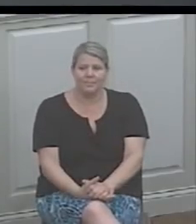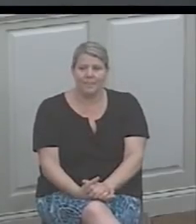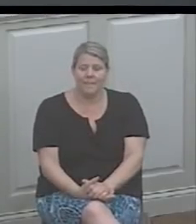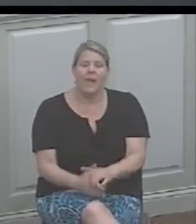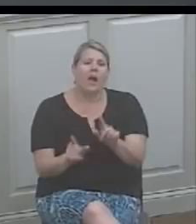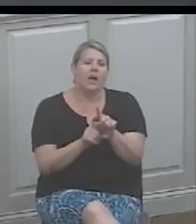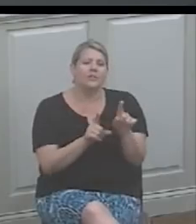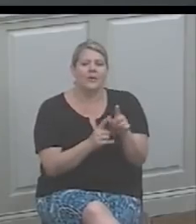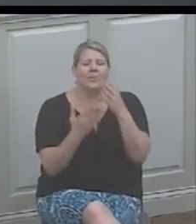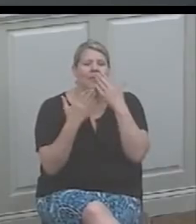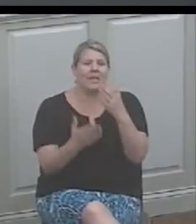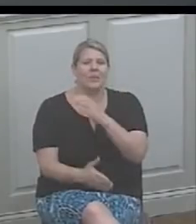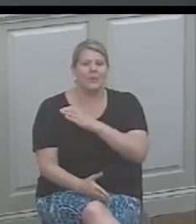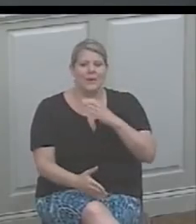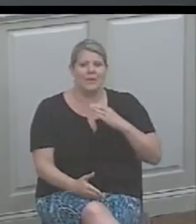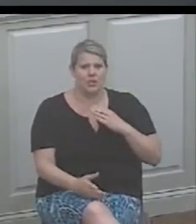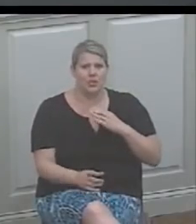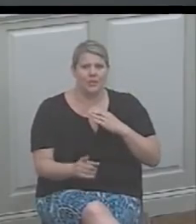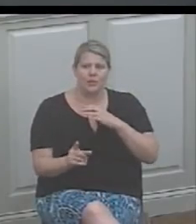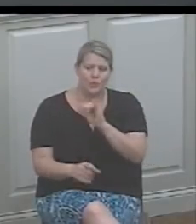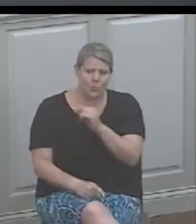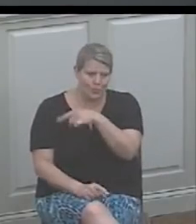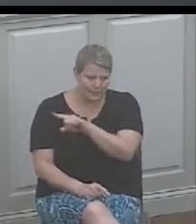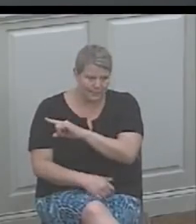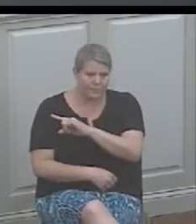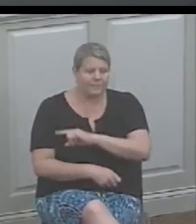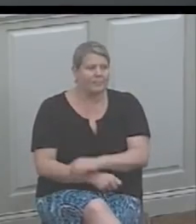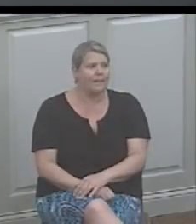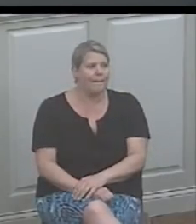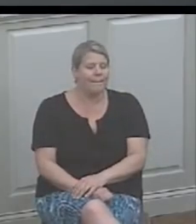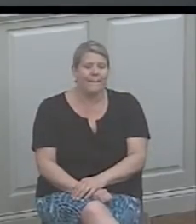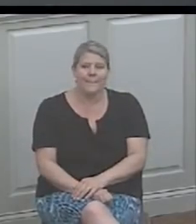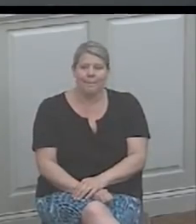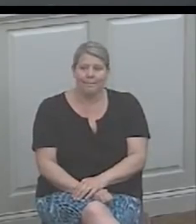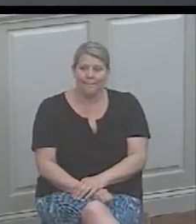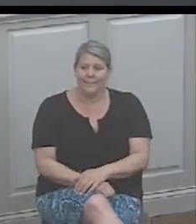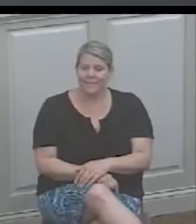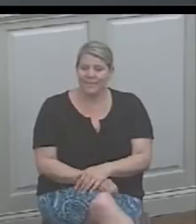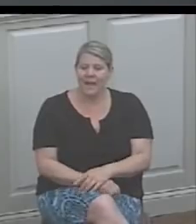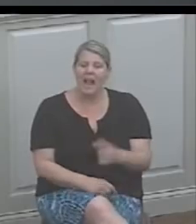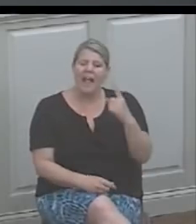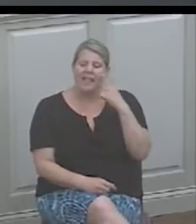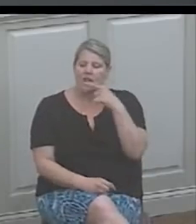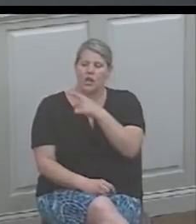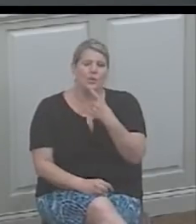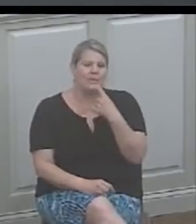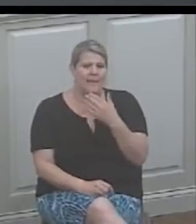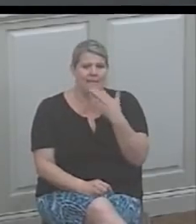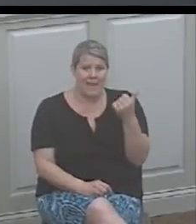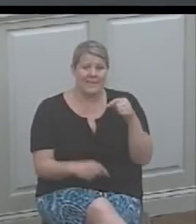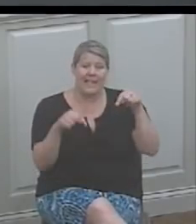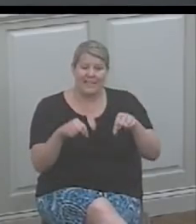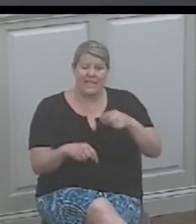Commission. Got to hold that up there. All right, there we go. Mayor, I think you put it best when you said that these